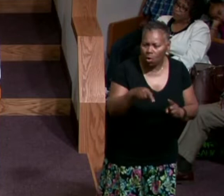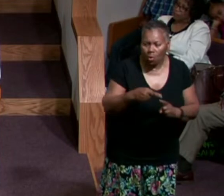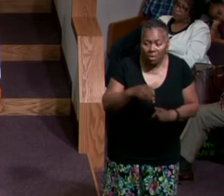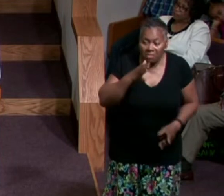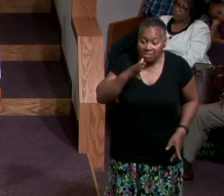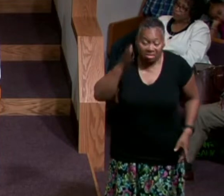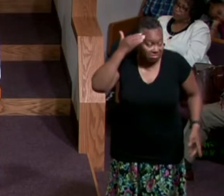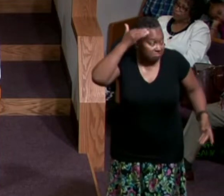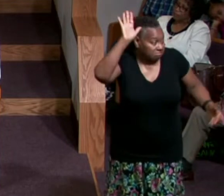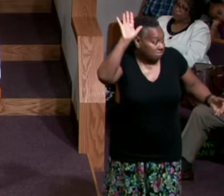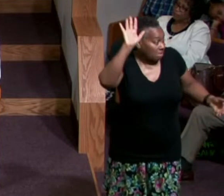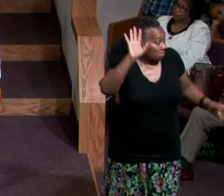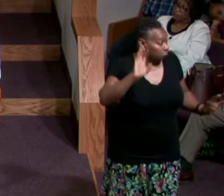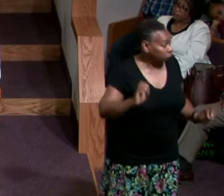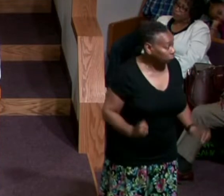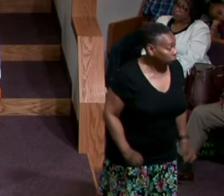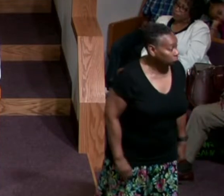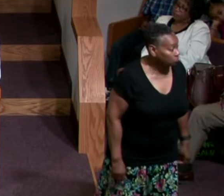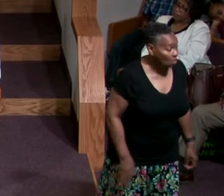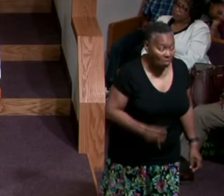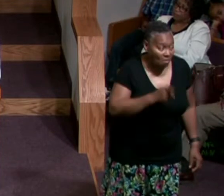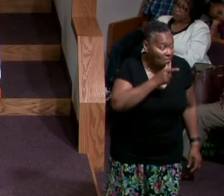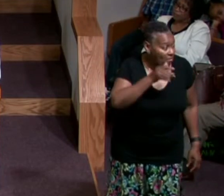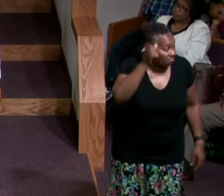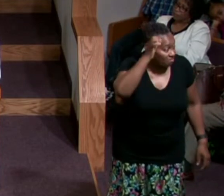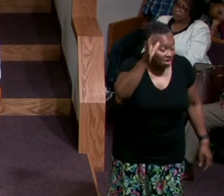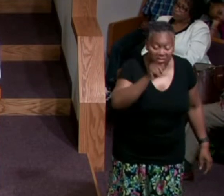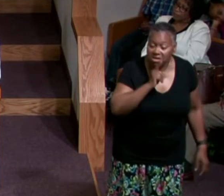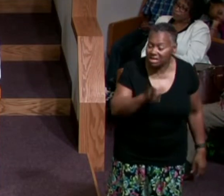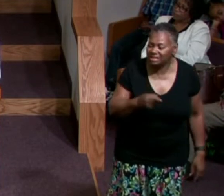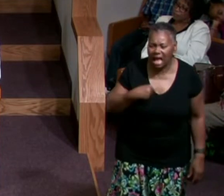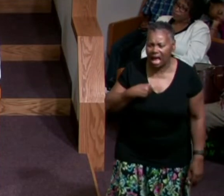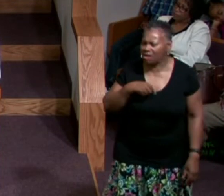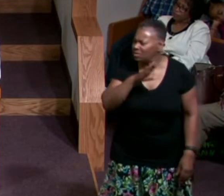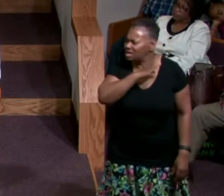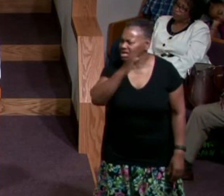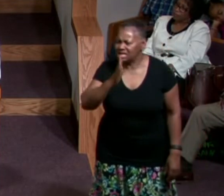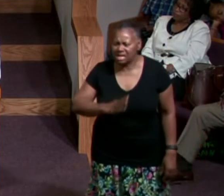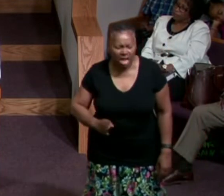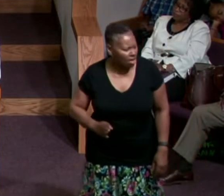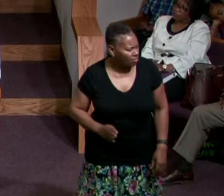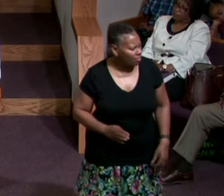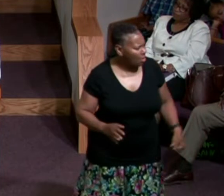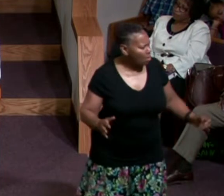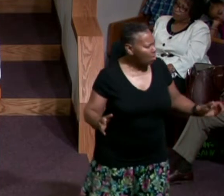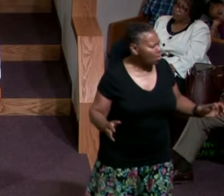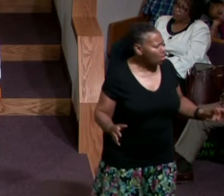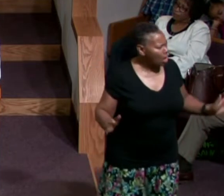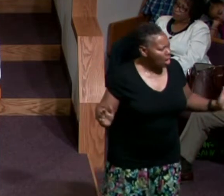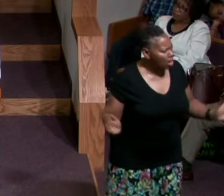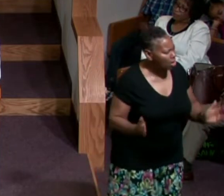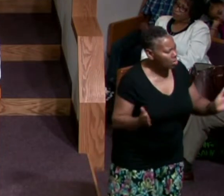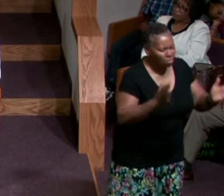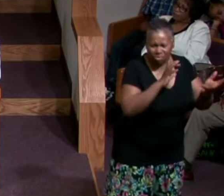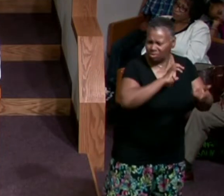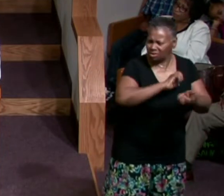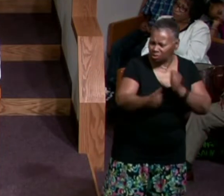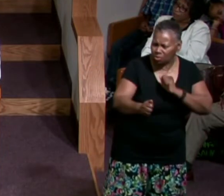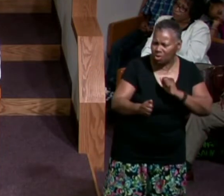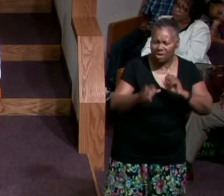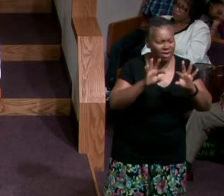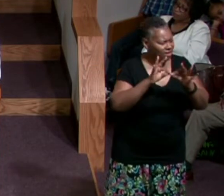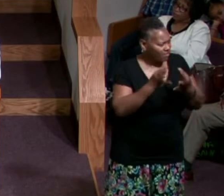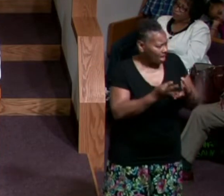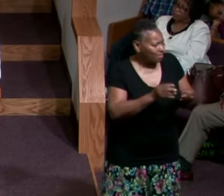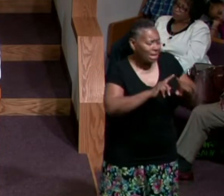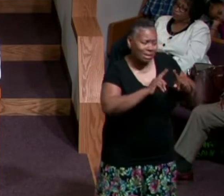no real idea. Now, I will never advocate destroying a family, but for the sake of the child, if the bereaved